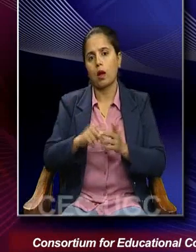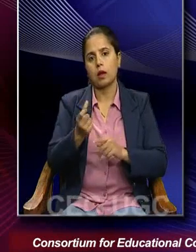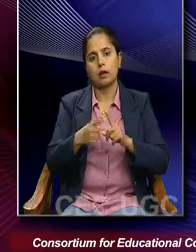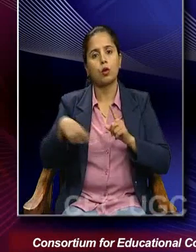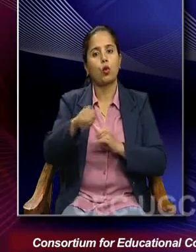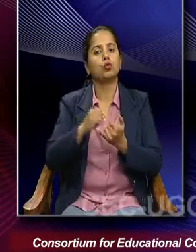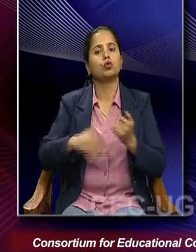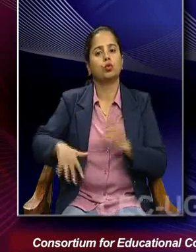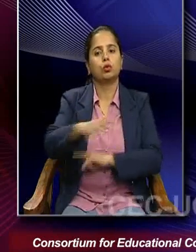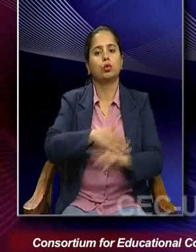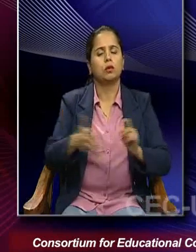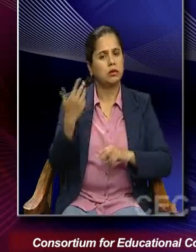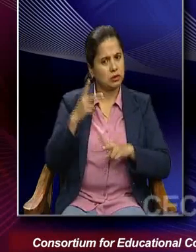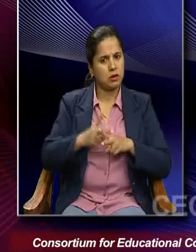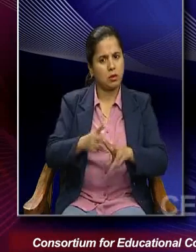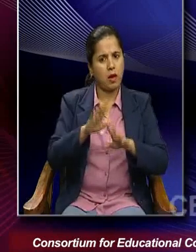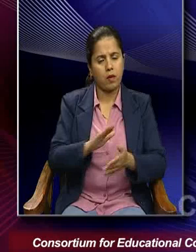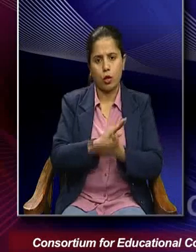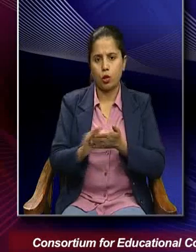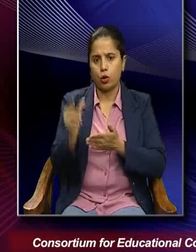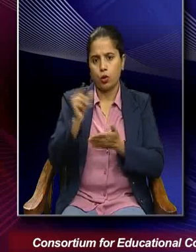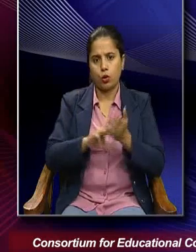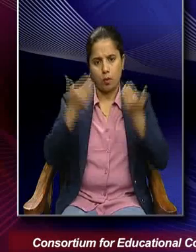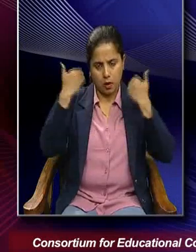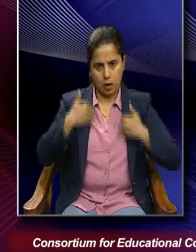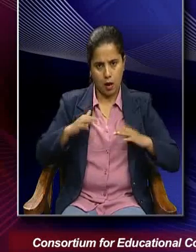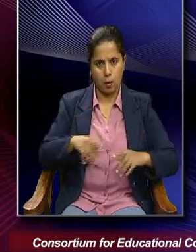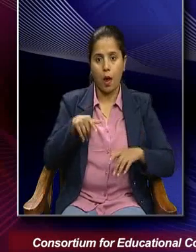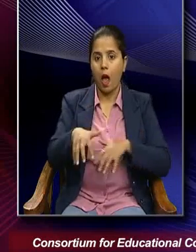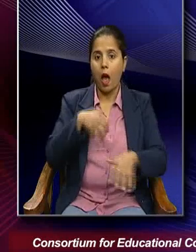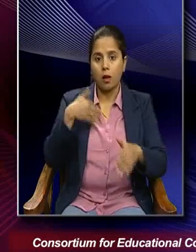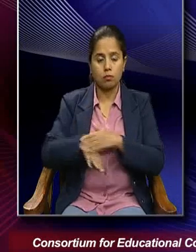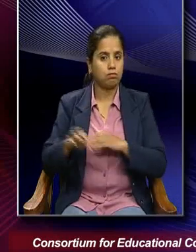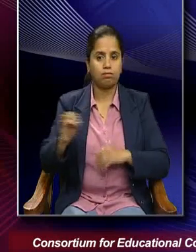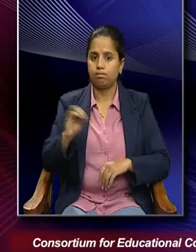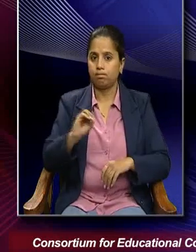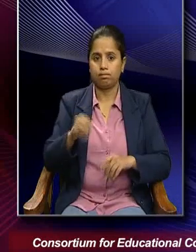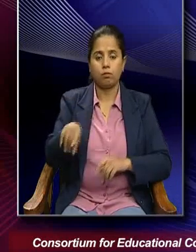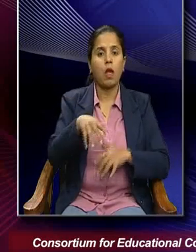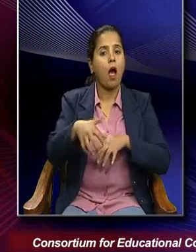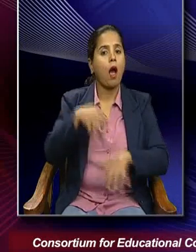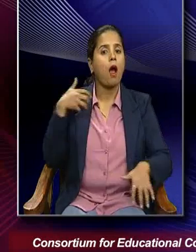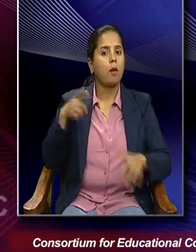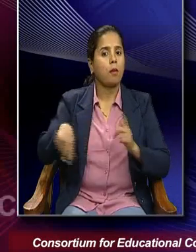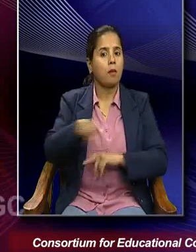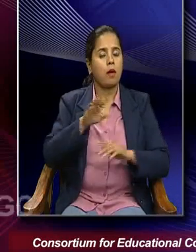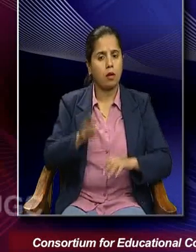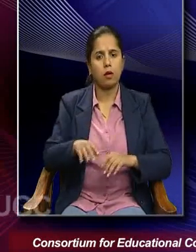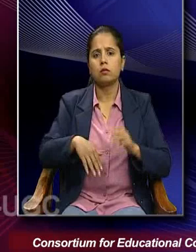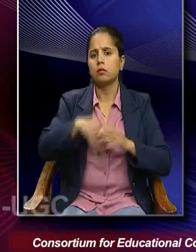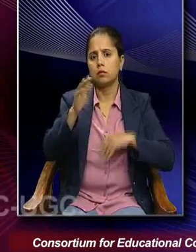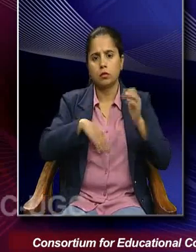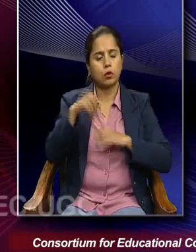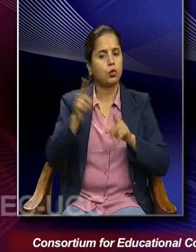society. So it exists in humans and not in animal, because animals have not